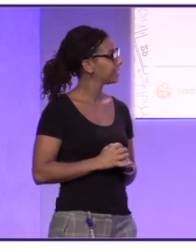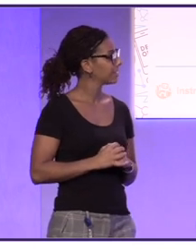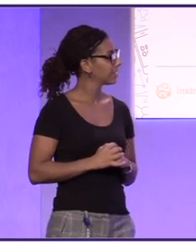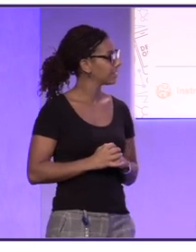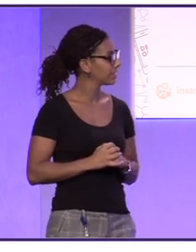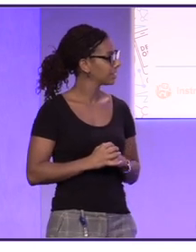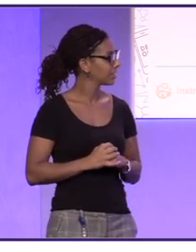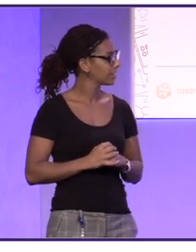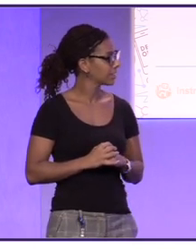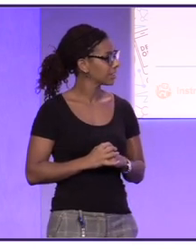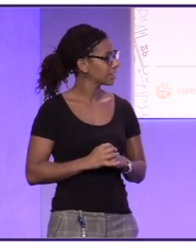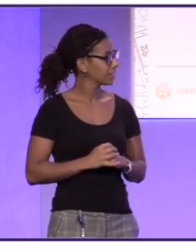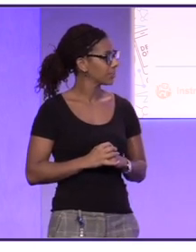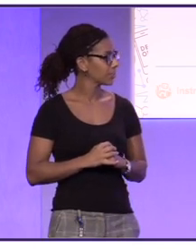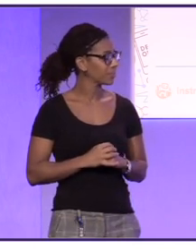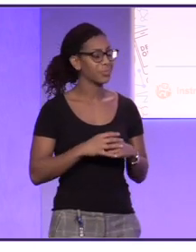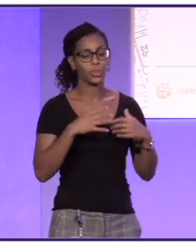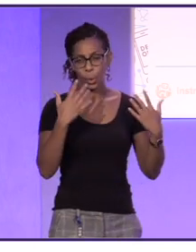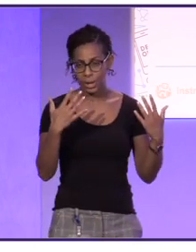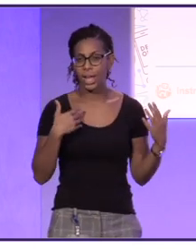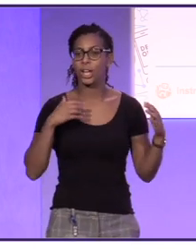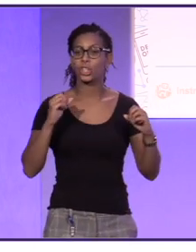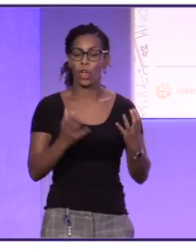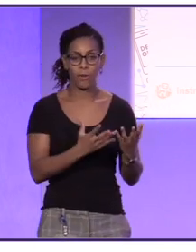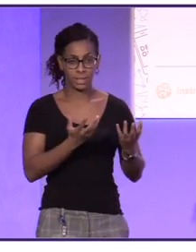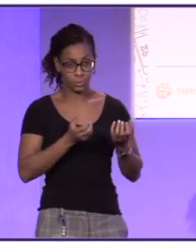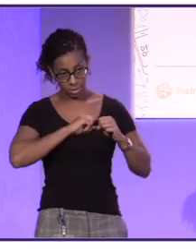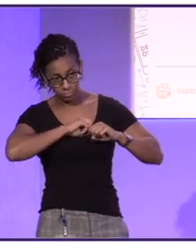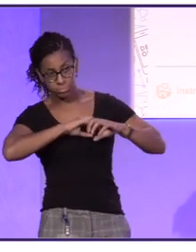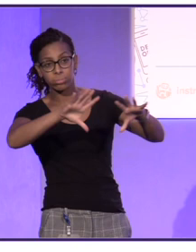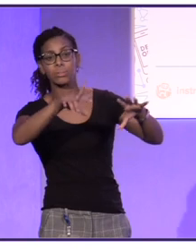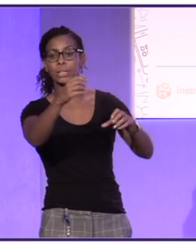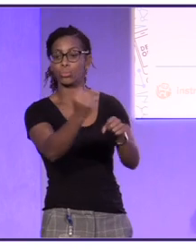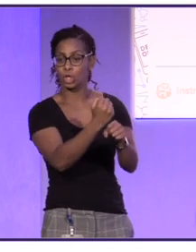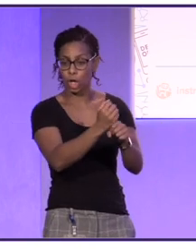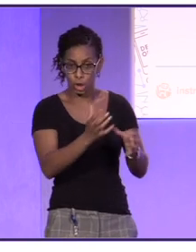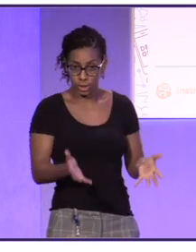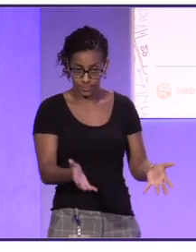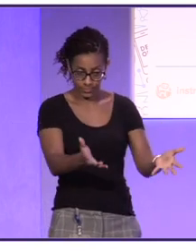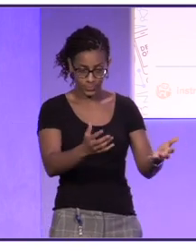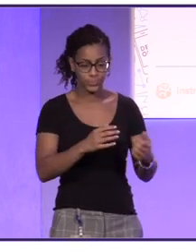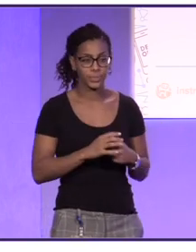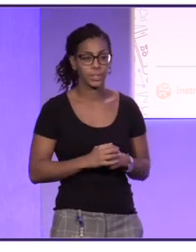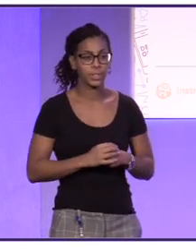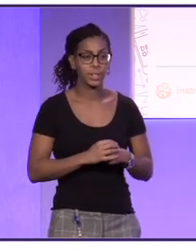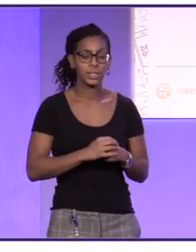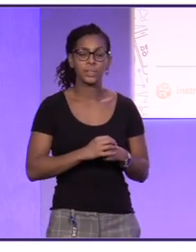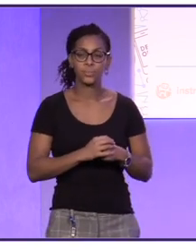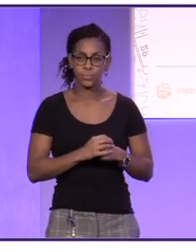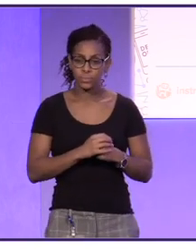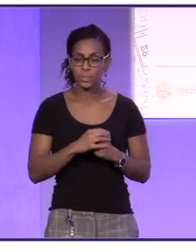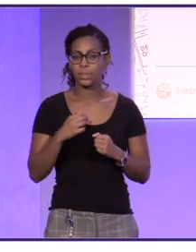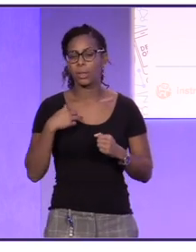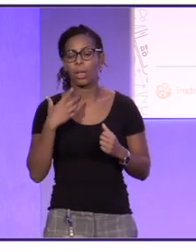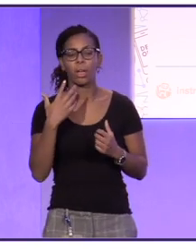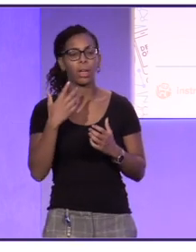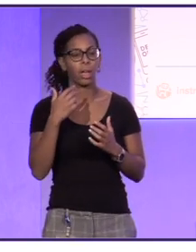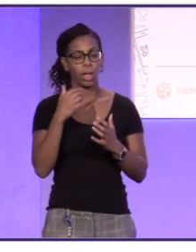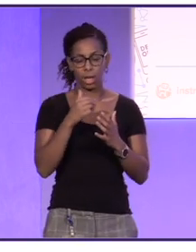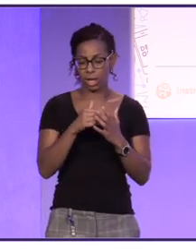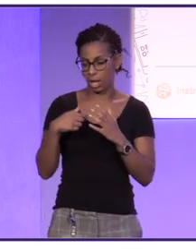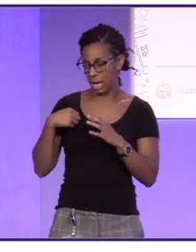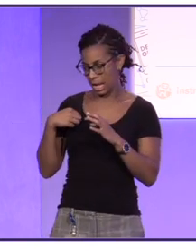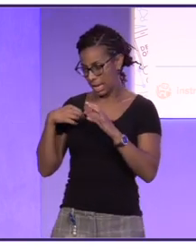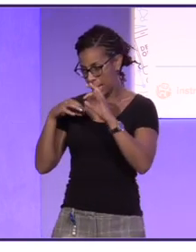Anyway, so we throw our service out into production and we start pumping